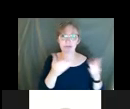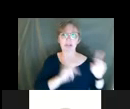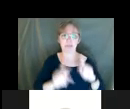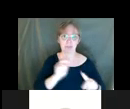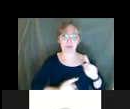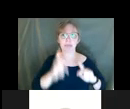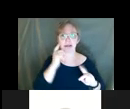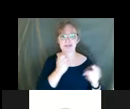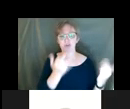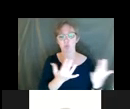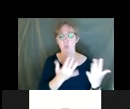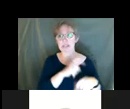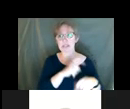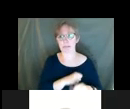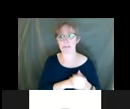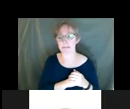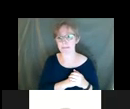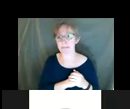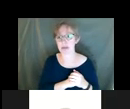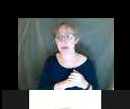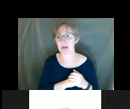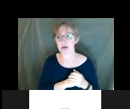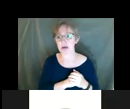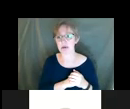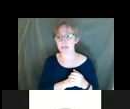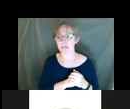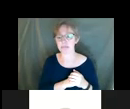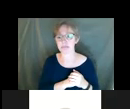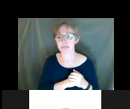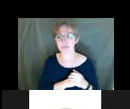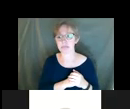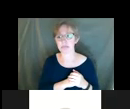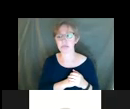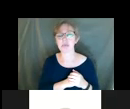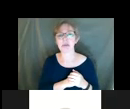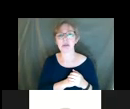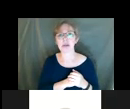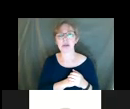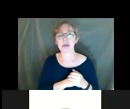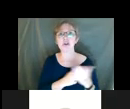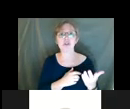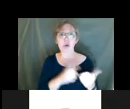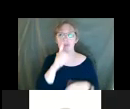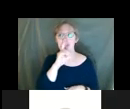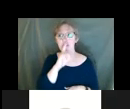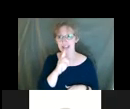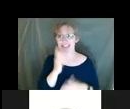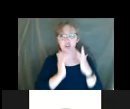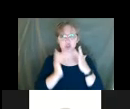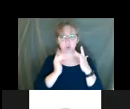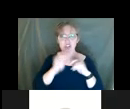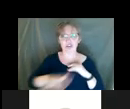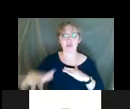that would prefer the licensed model. In addition to the stage shortage, there's also